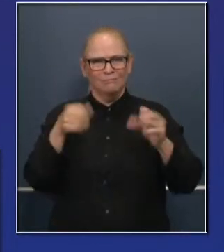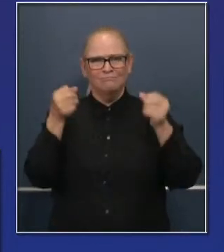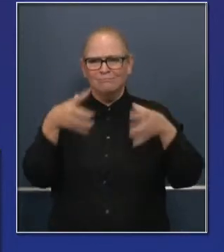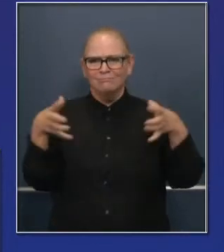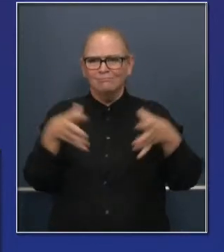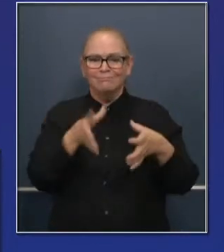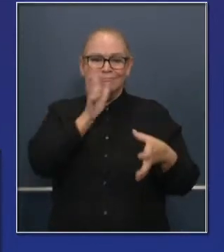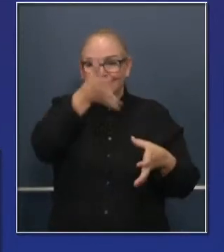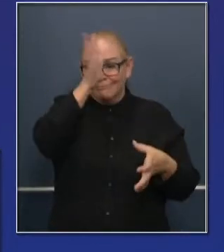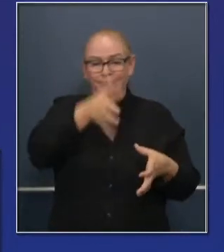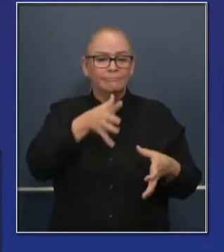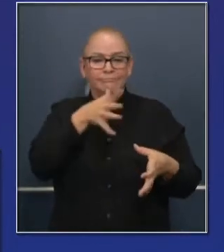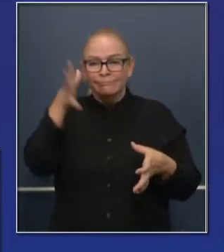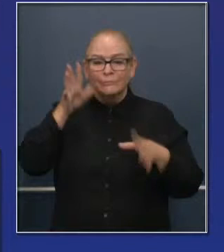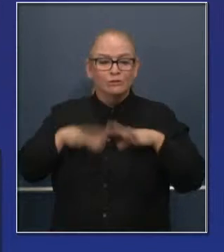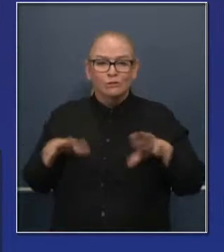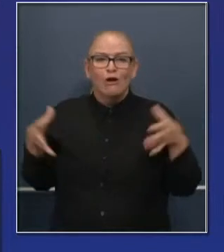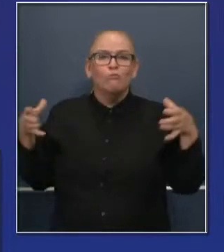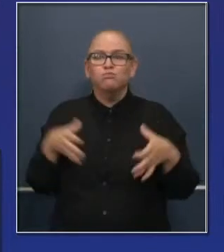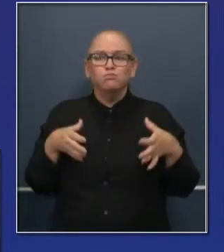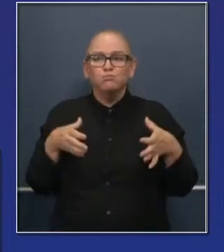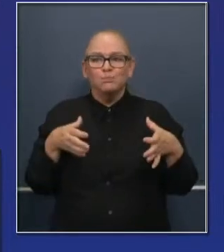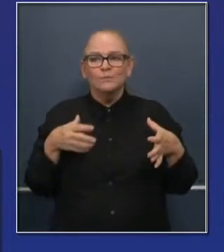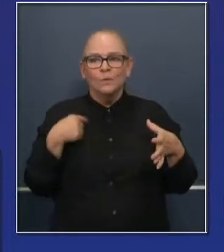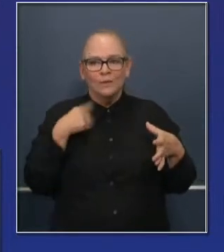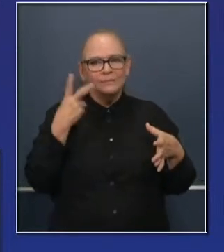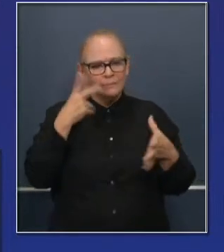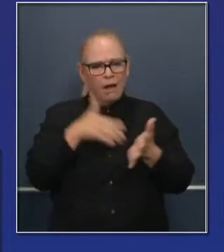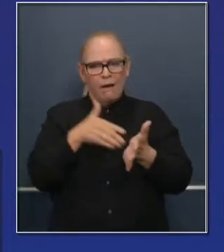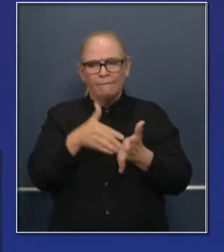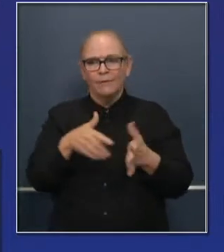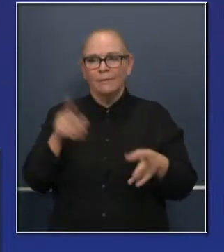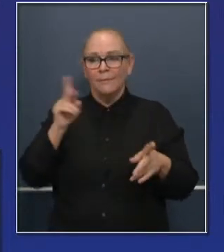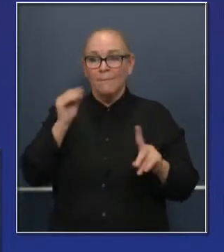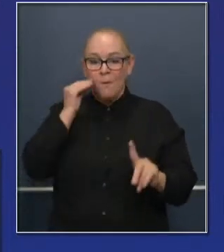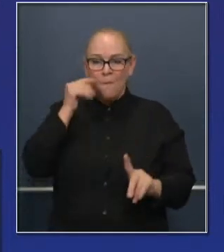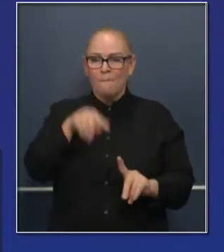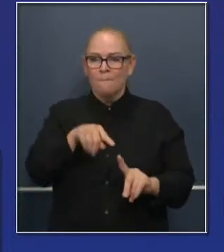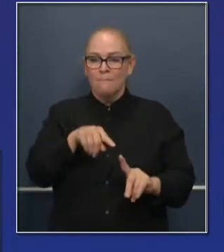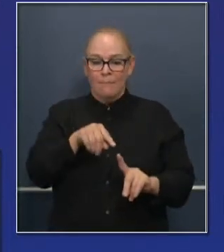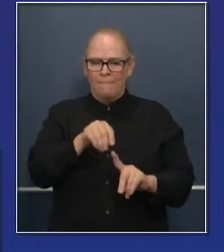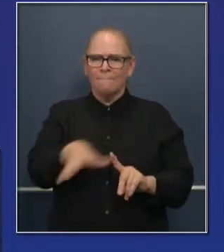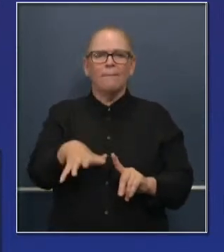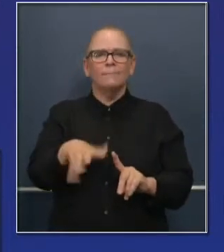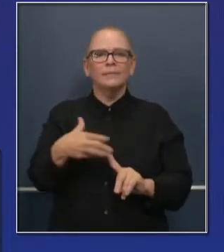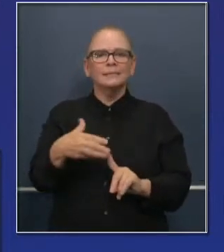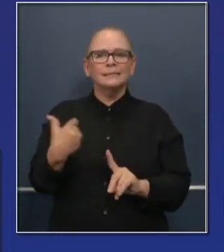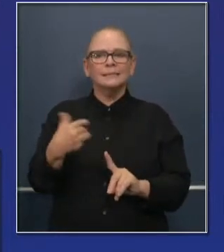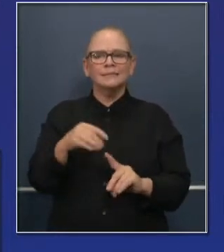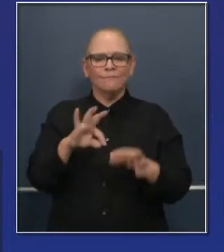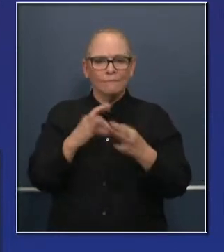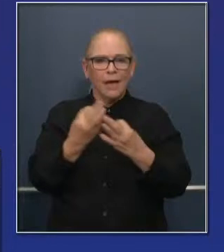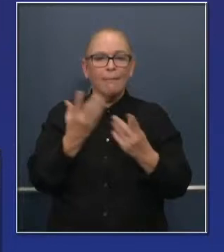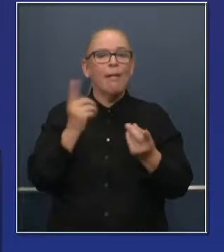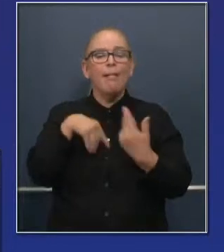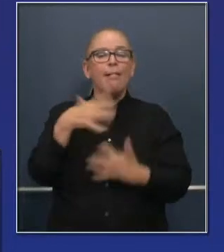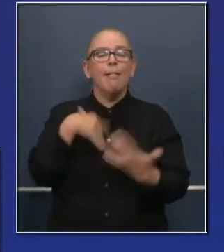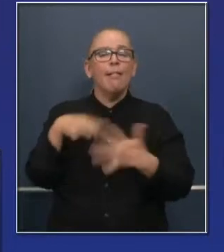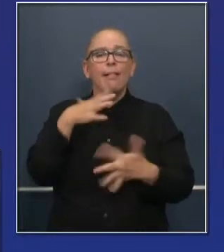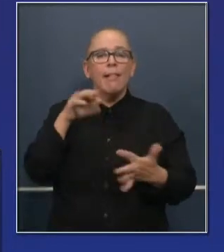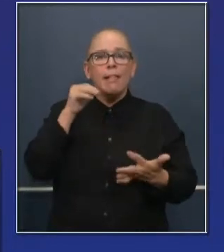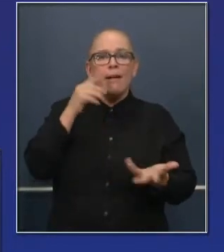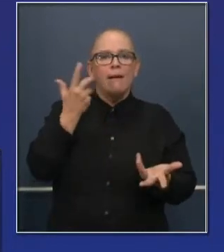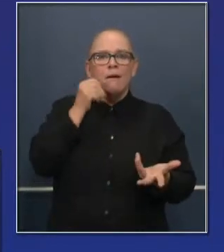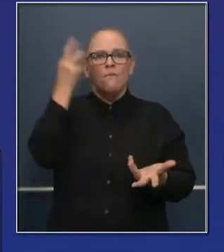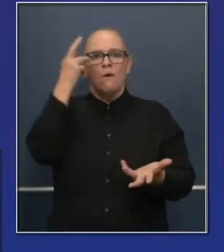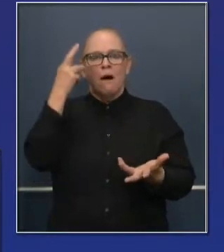lot of spread now in people's backyards, their front yards, as well as in their living rooms. And that's why we